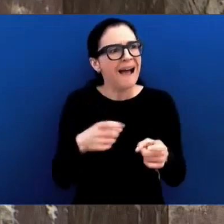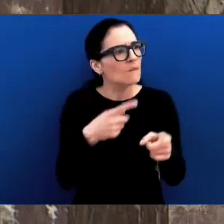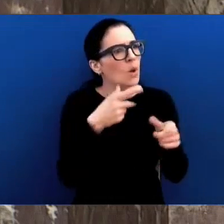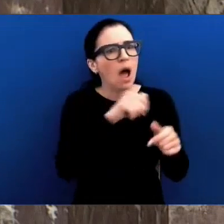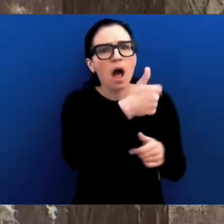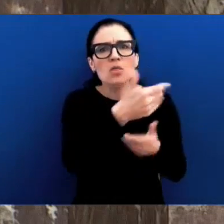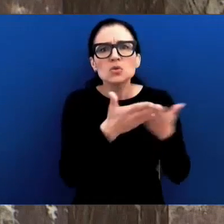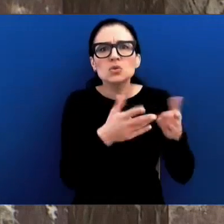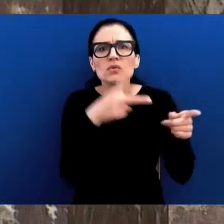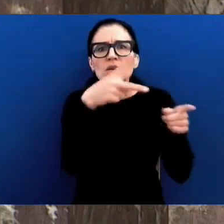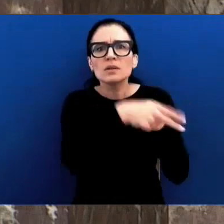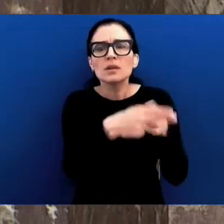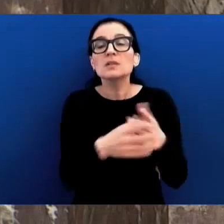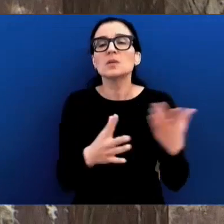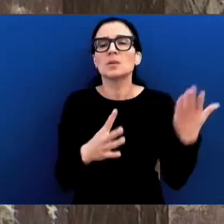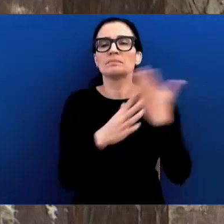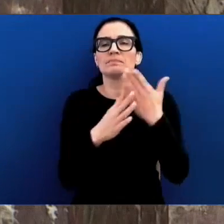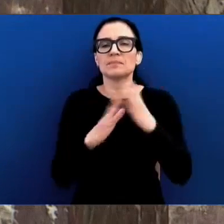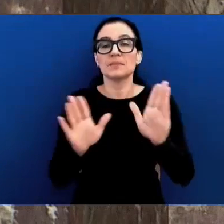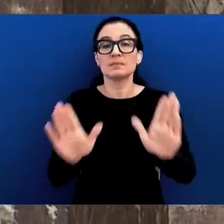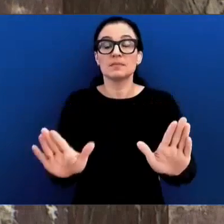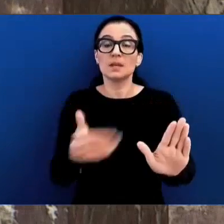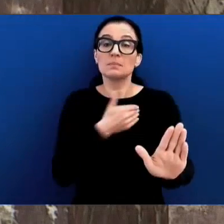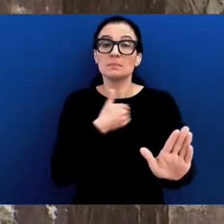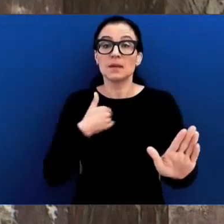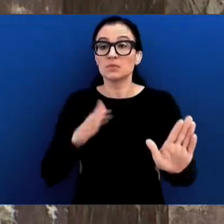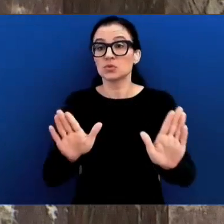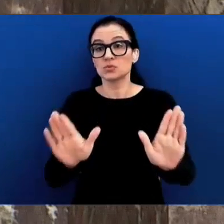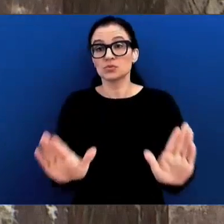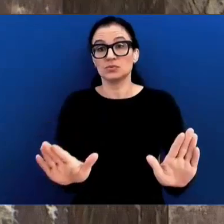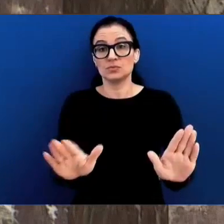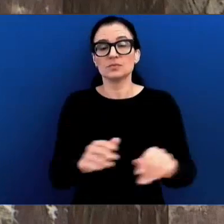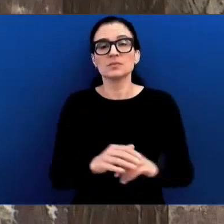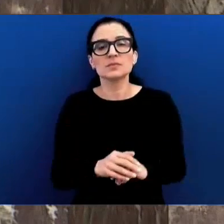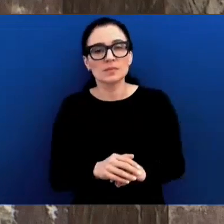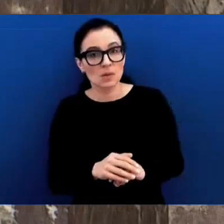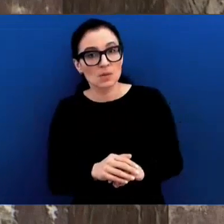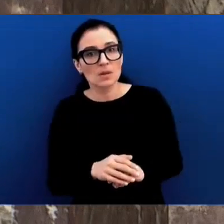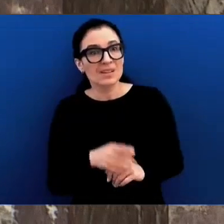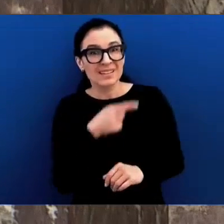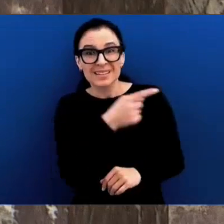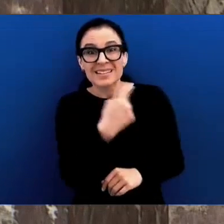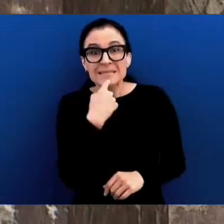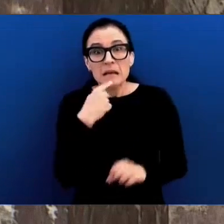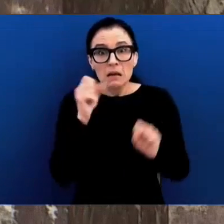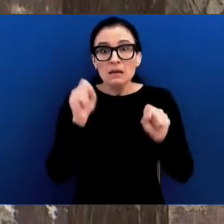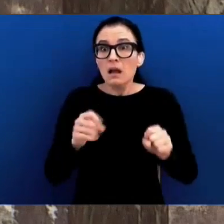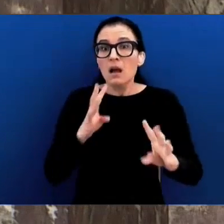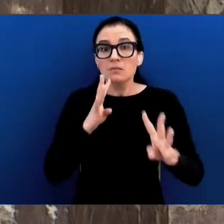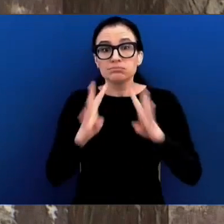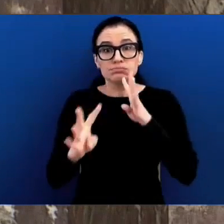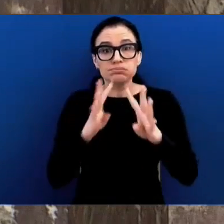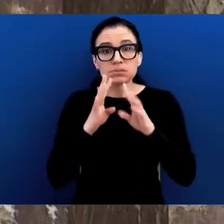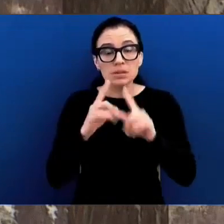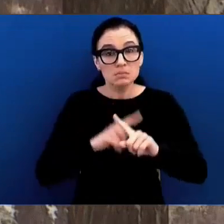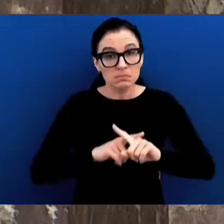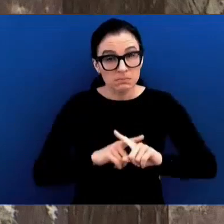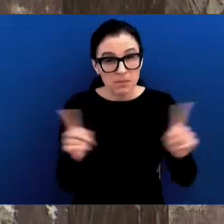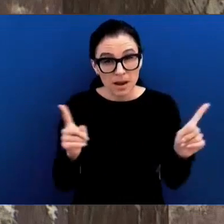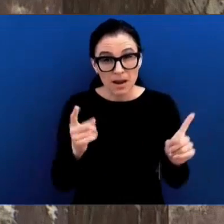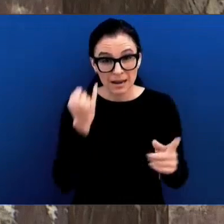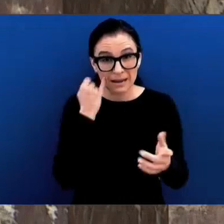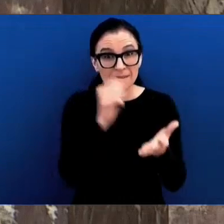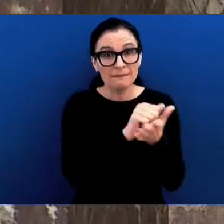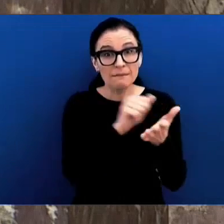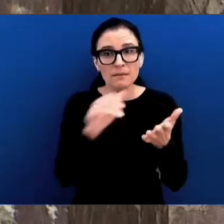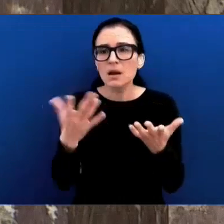Honourable Speaker, he said something, he said, it's great you can talk about it, but he'll tell me, what services will you cut to make up for that $5